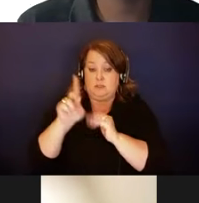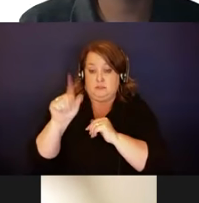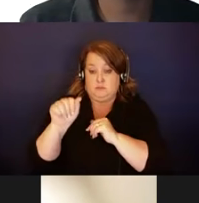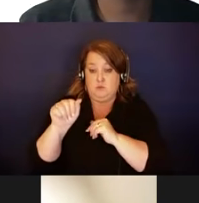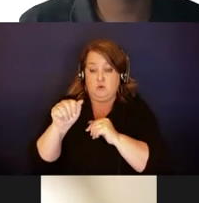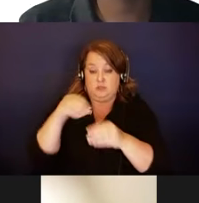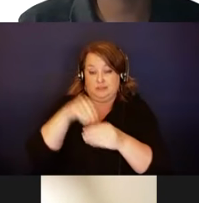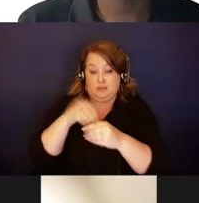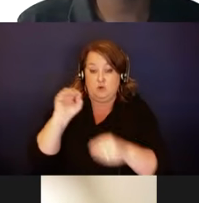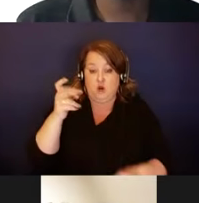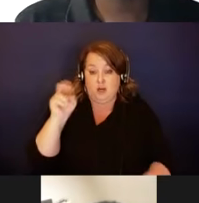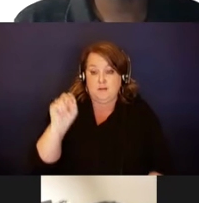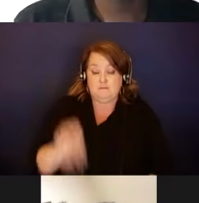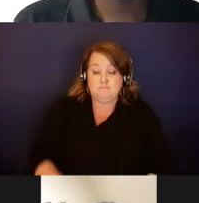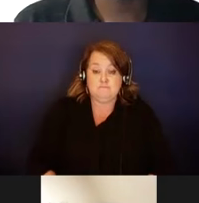Oregon.